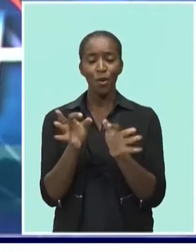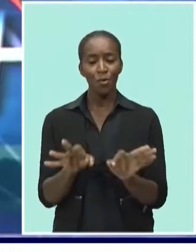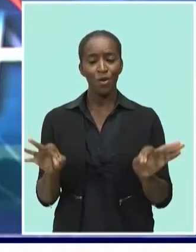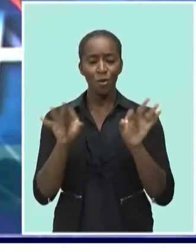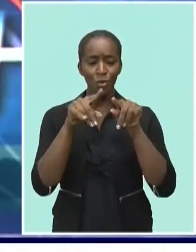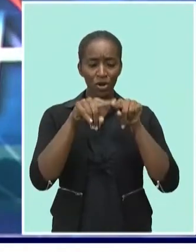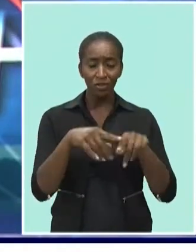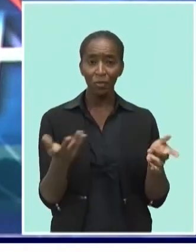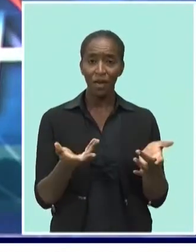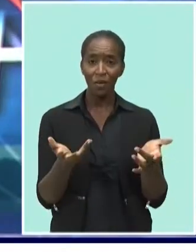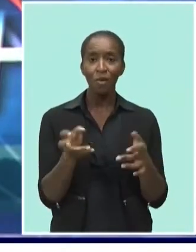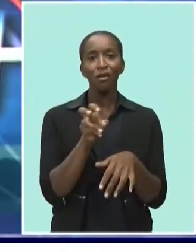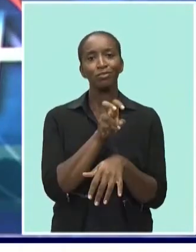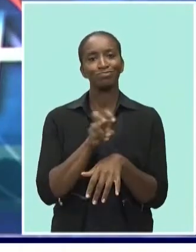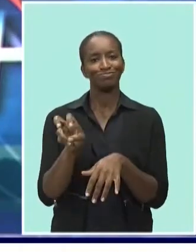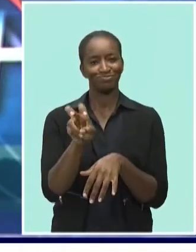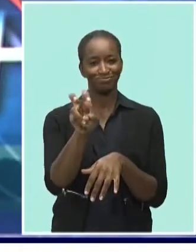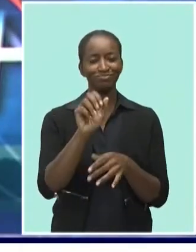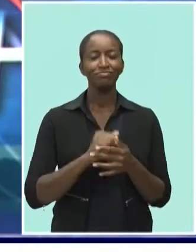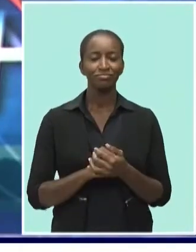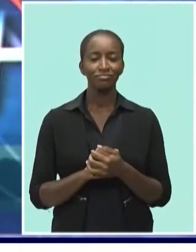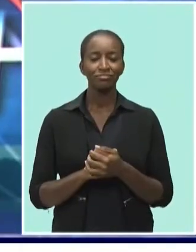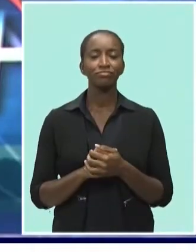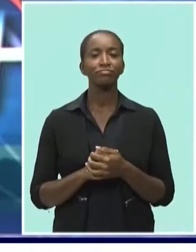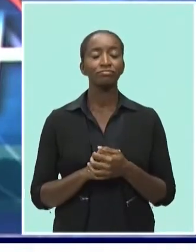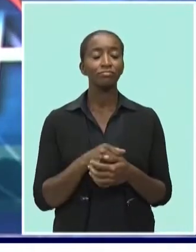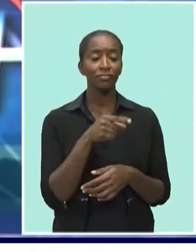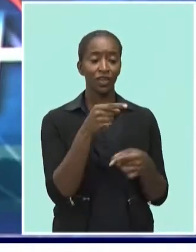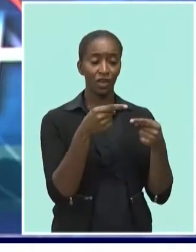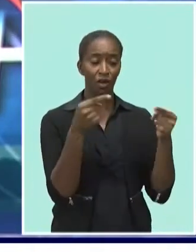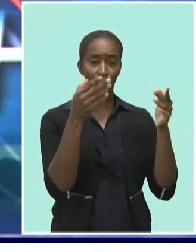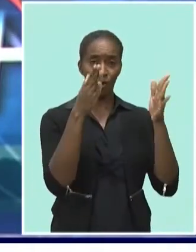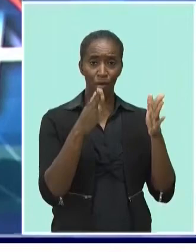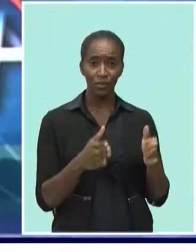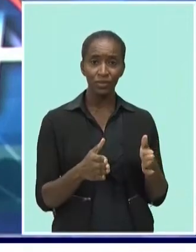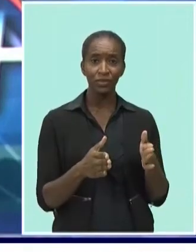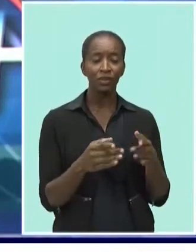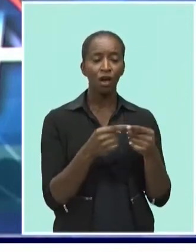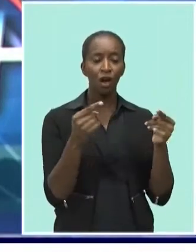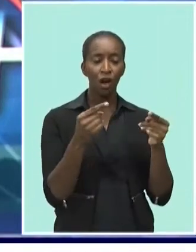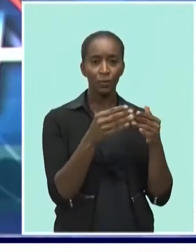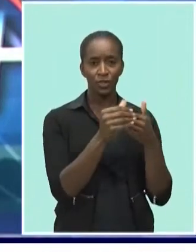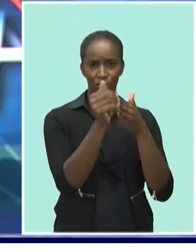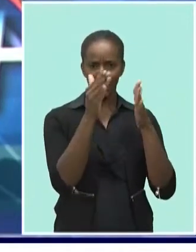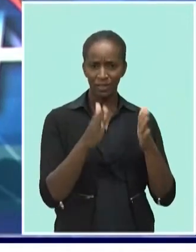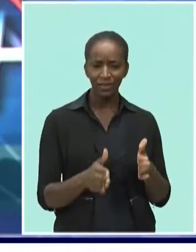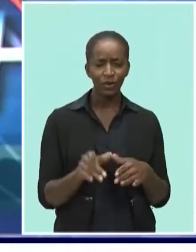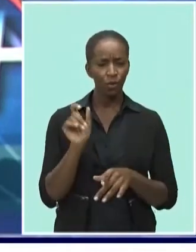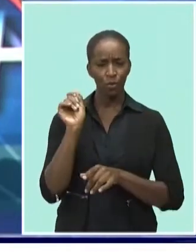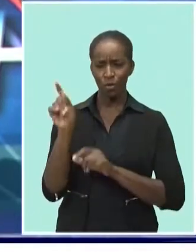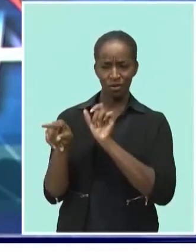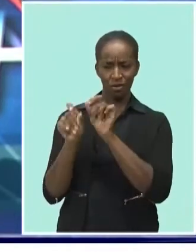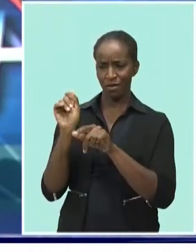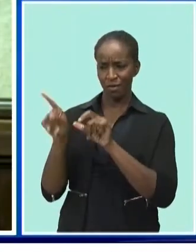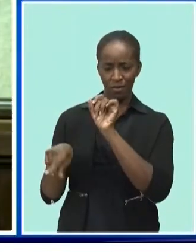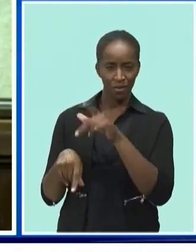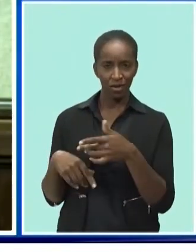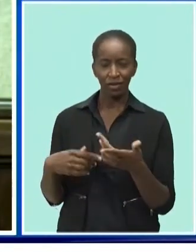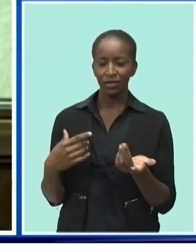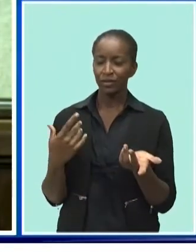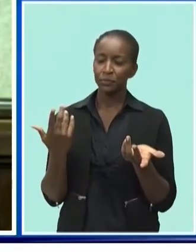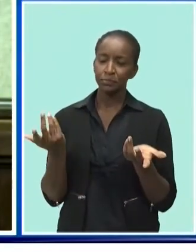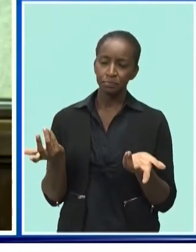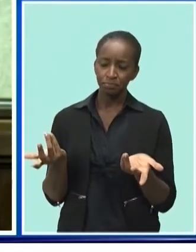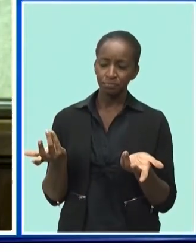In response, opposition leader Bishop Joseph Atherley posed a number of questions which he says must be answered. Why is